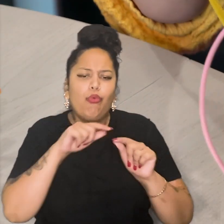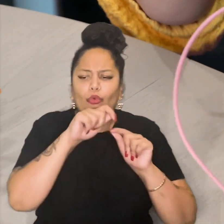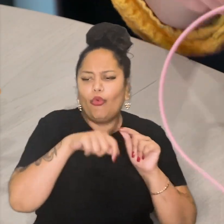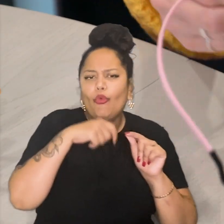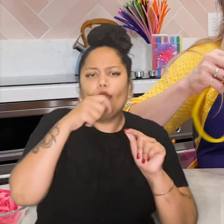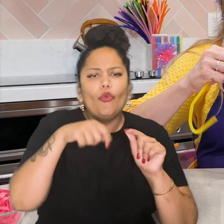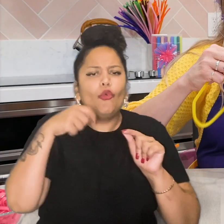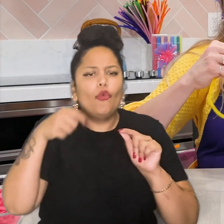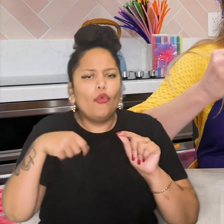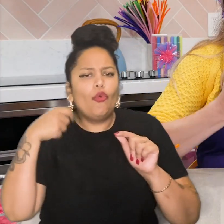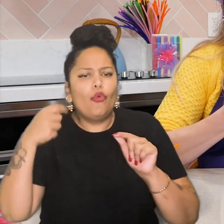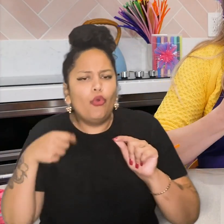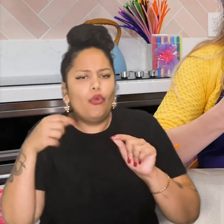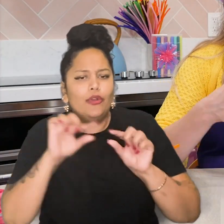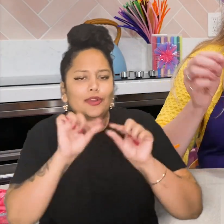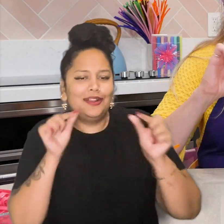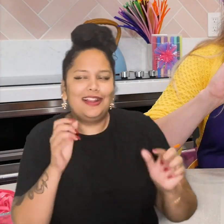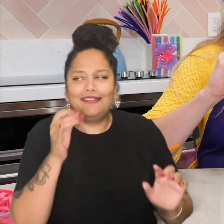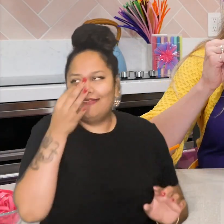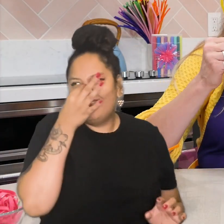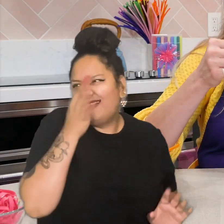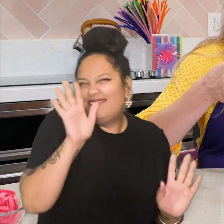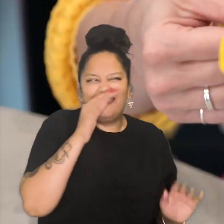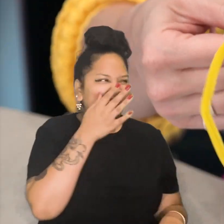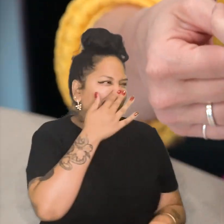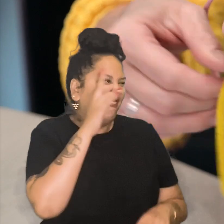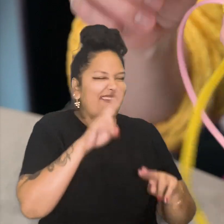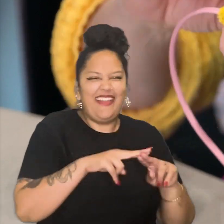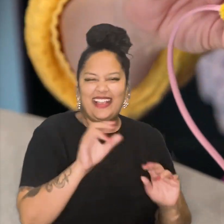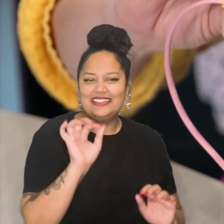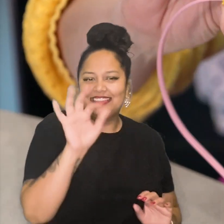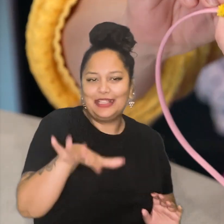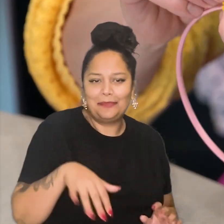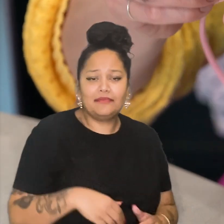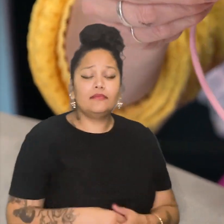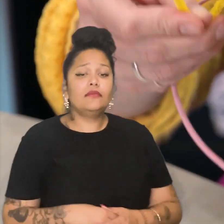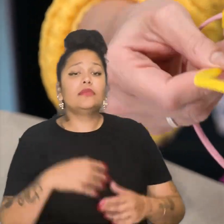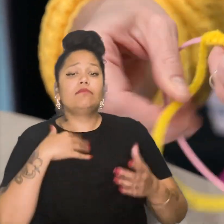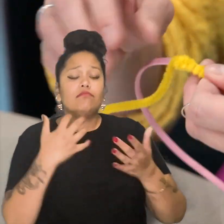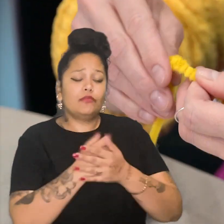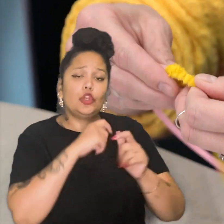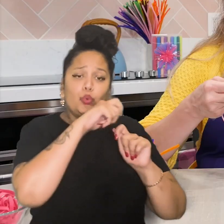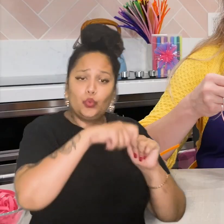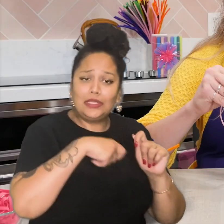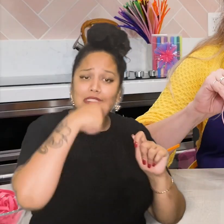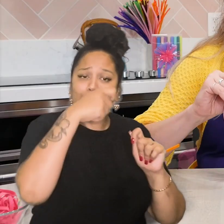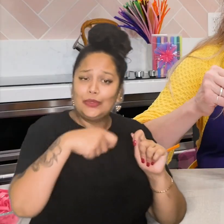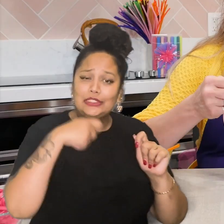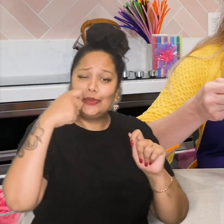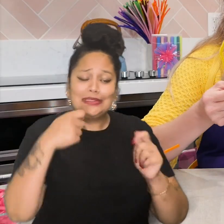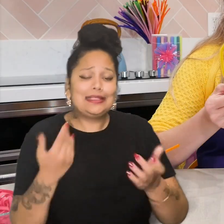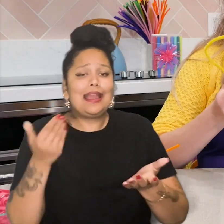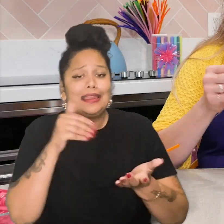crafternoon tip. So we'll just twist this around again and again.